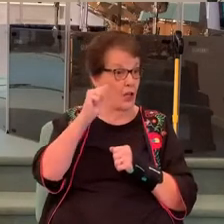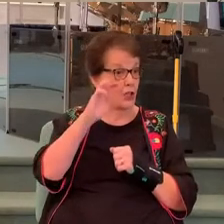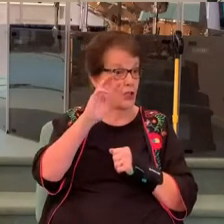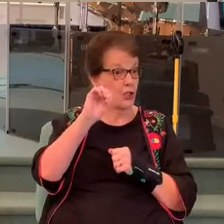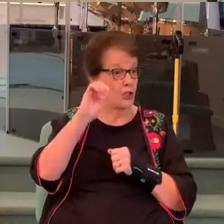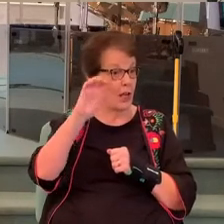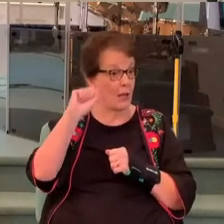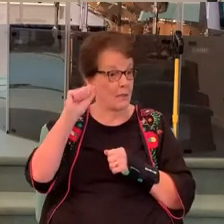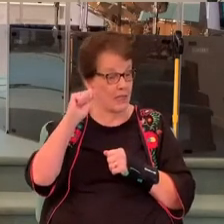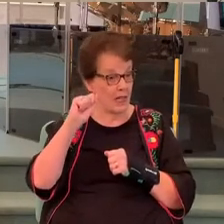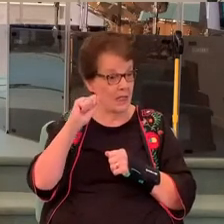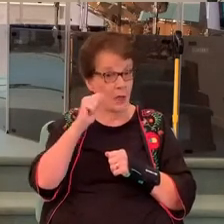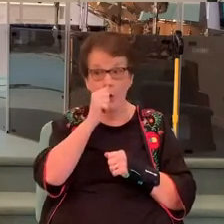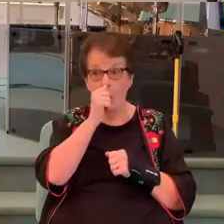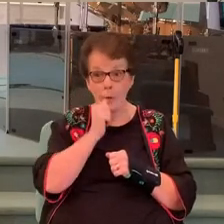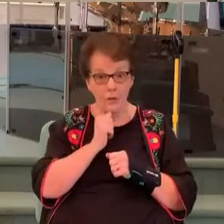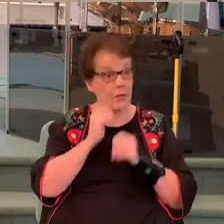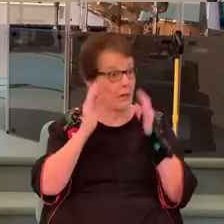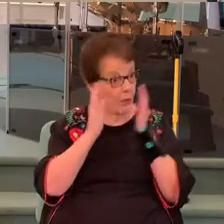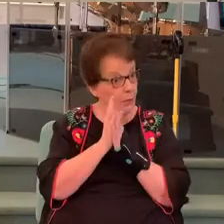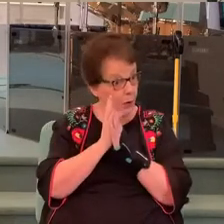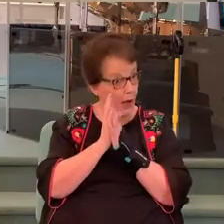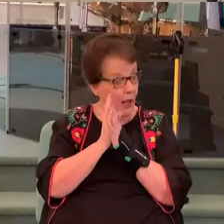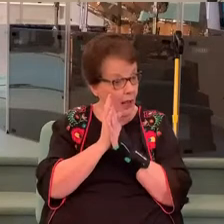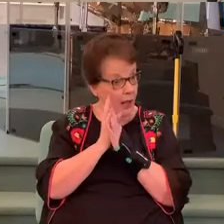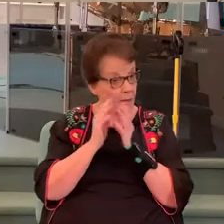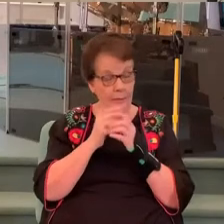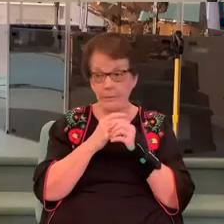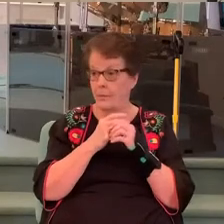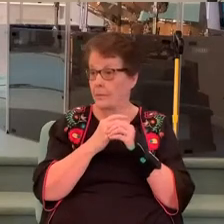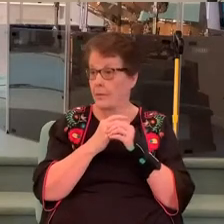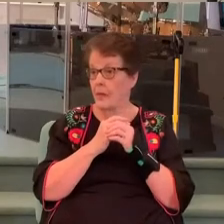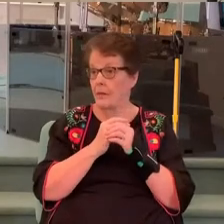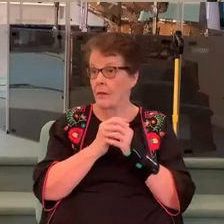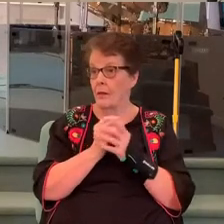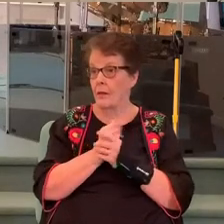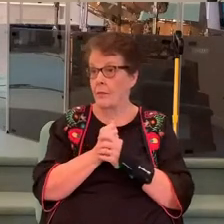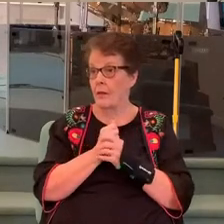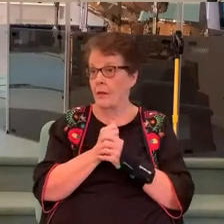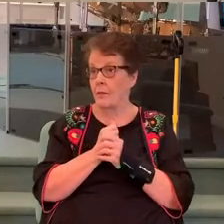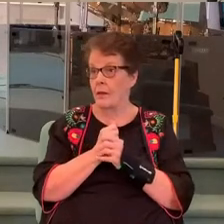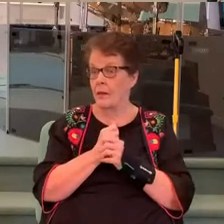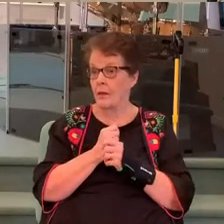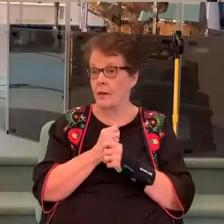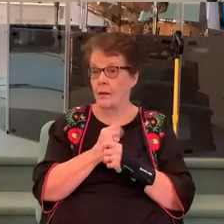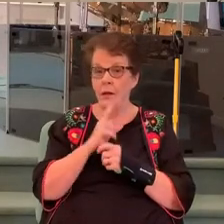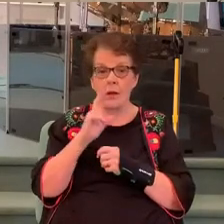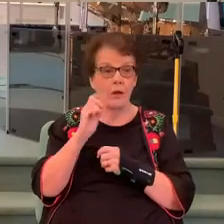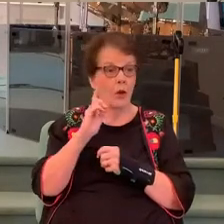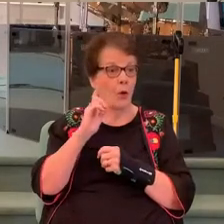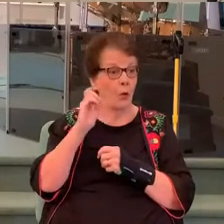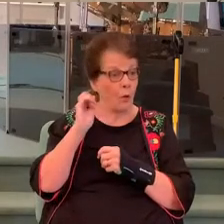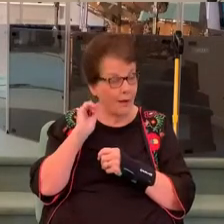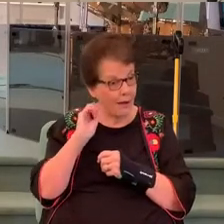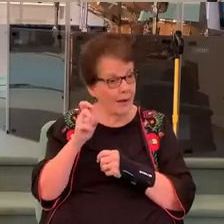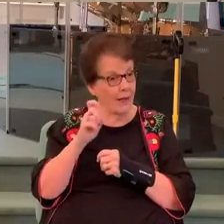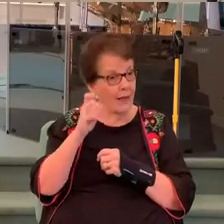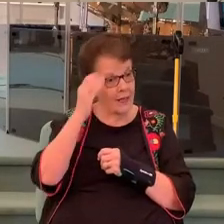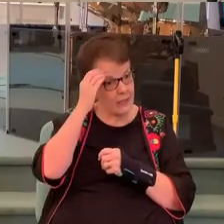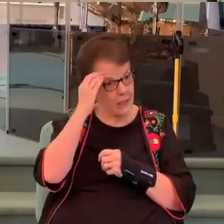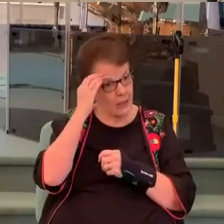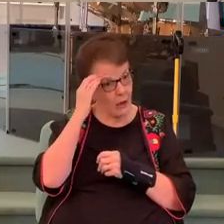Pray about it. When do you pray? When you're suffering. When you're suffering, do you know who needs to know that you're suffering? Not